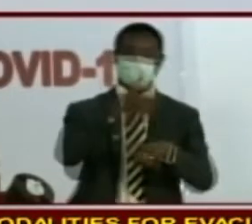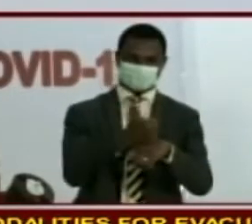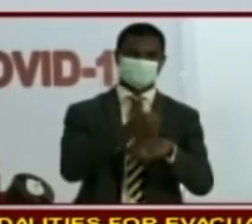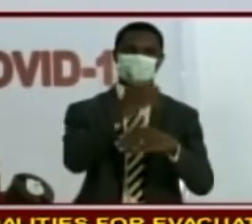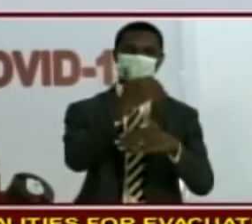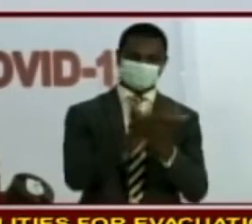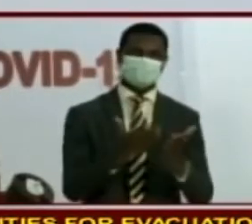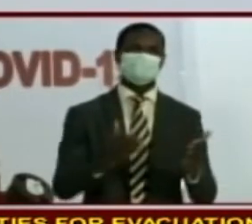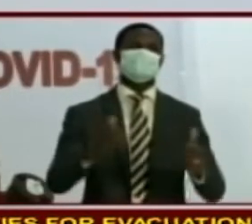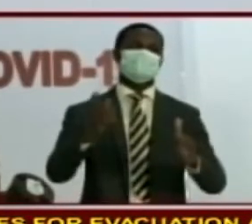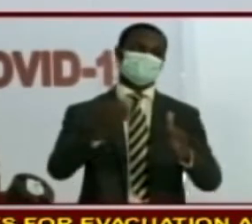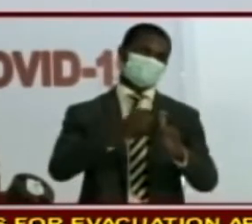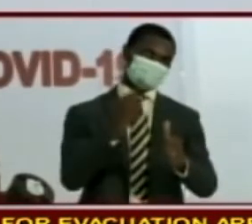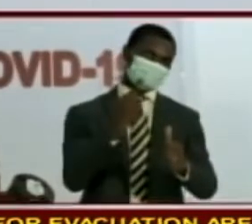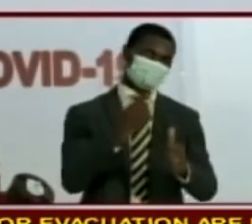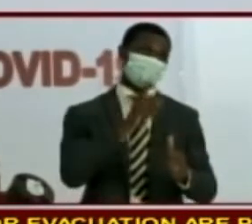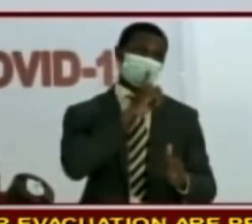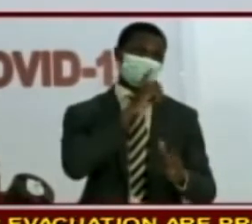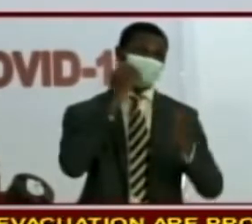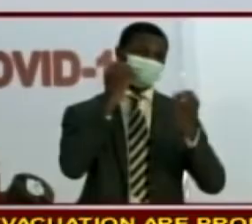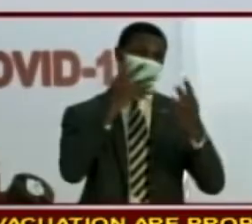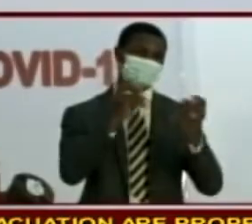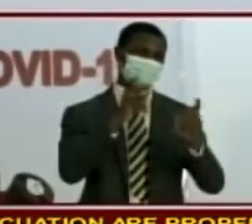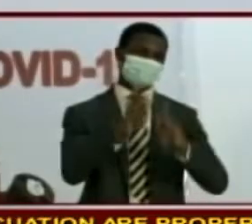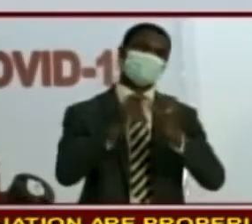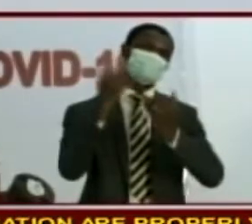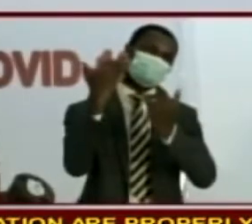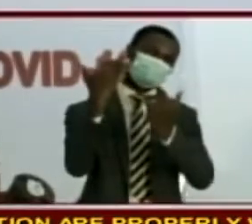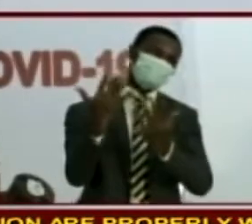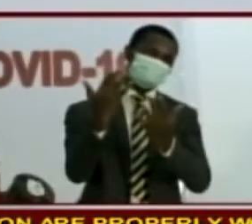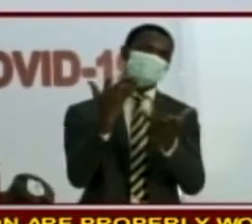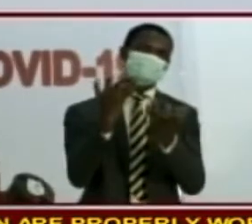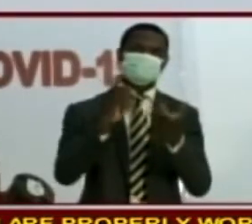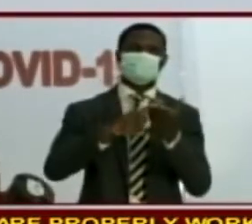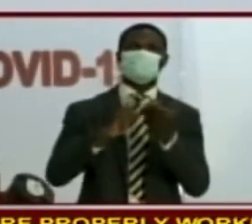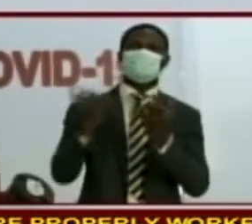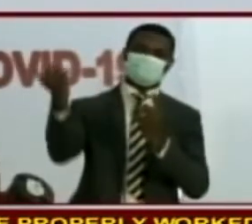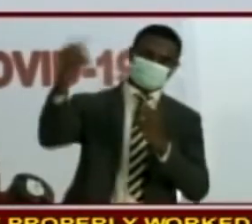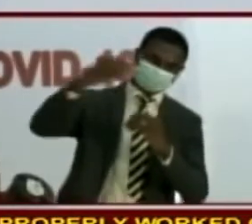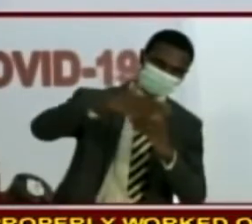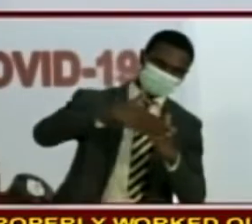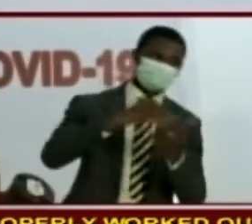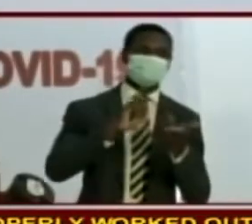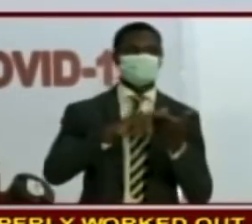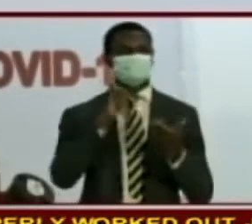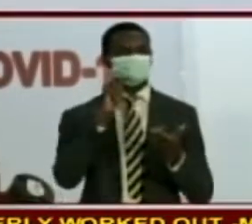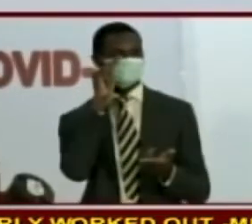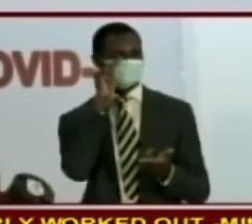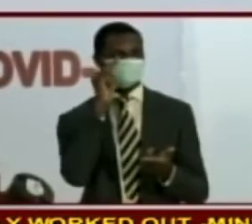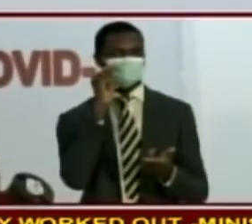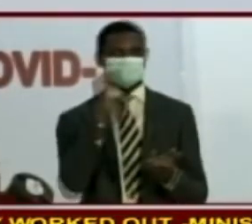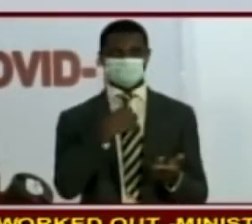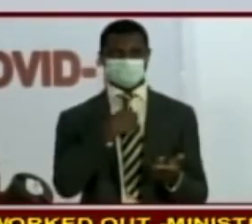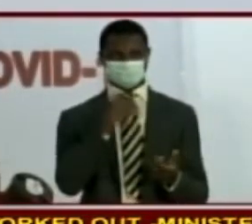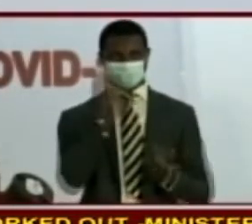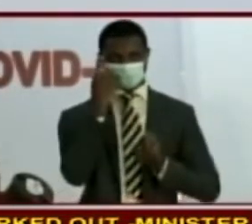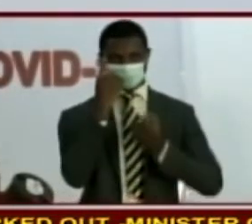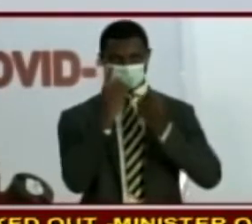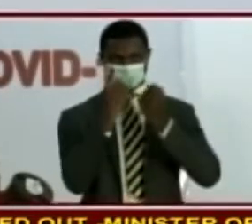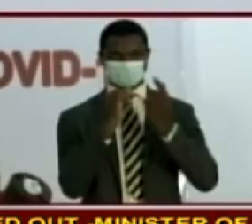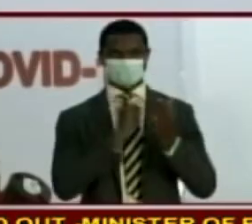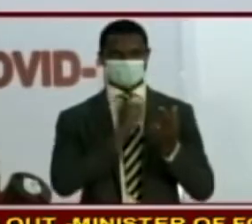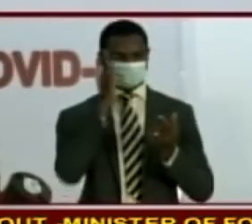a backlog of people waiting to come into the country. And my understanding, again, he might wish to clarify